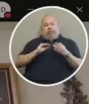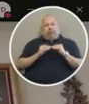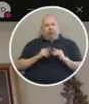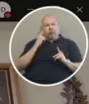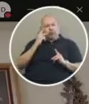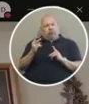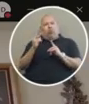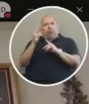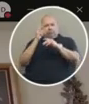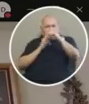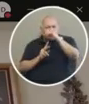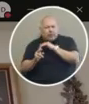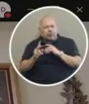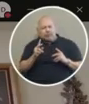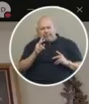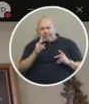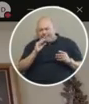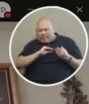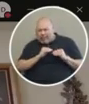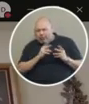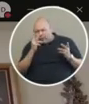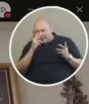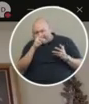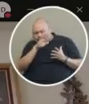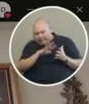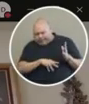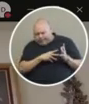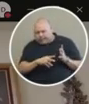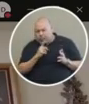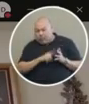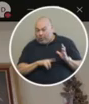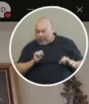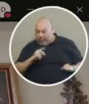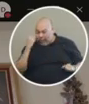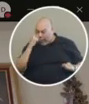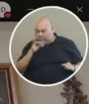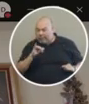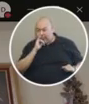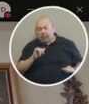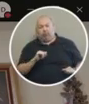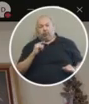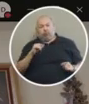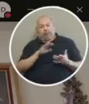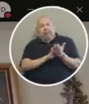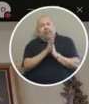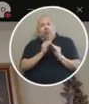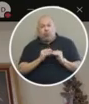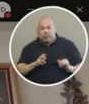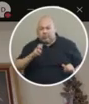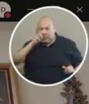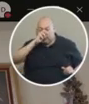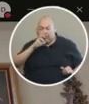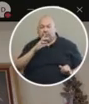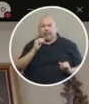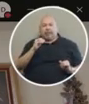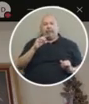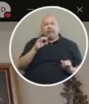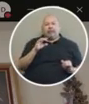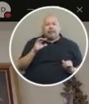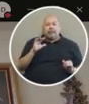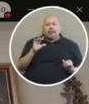showing the trajectory and showing what it could look like if we don't take these steps. Burks,